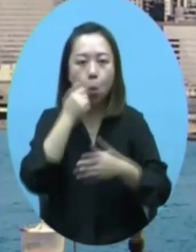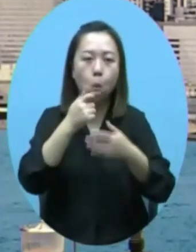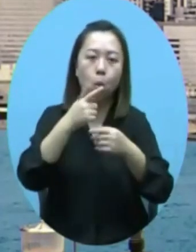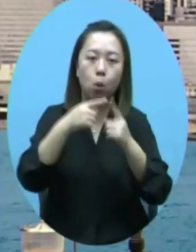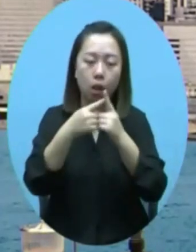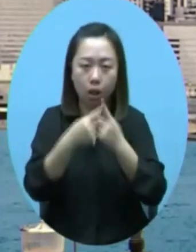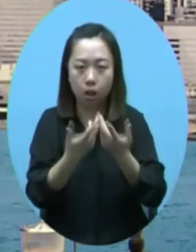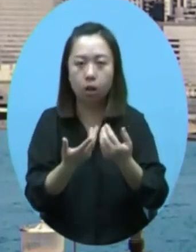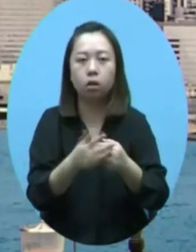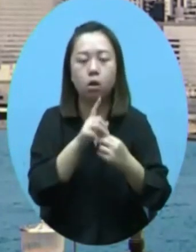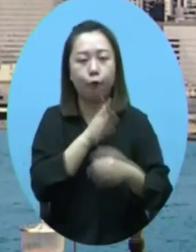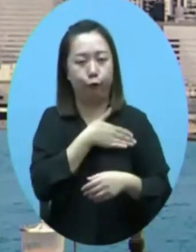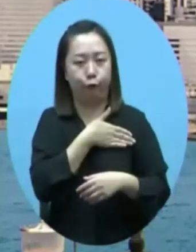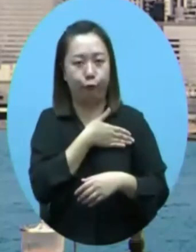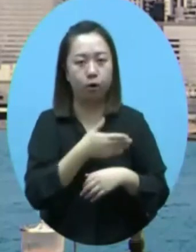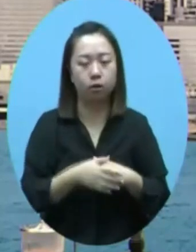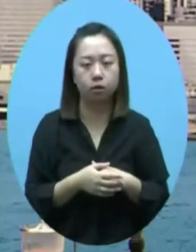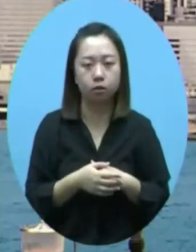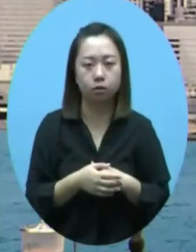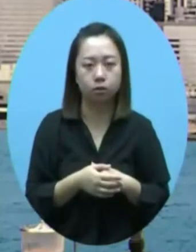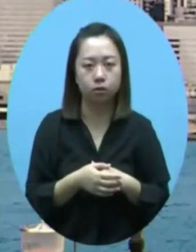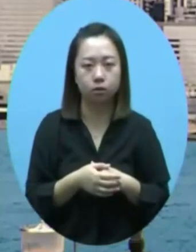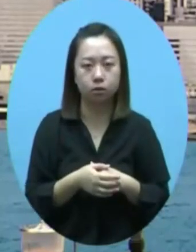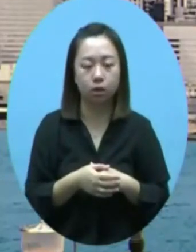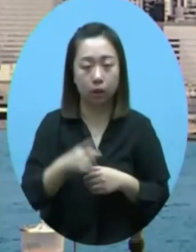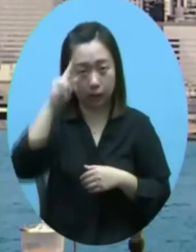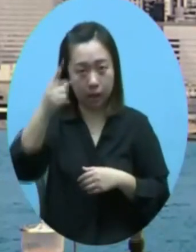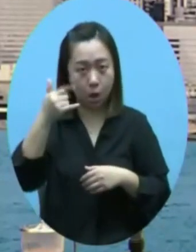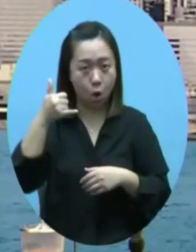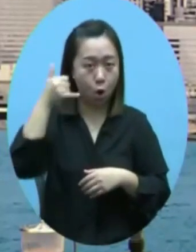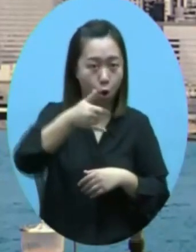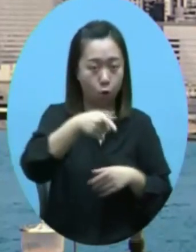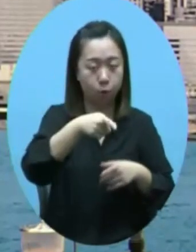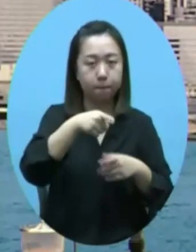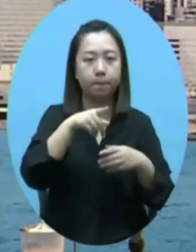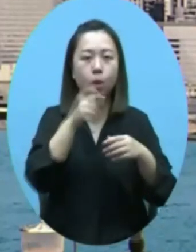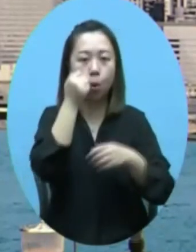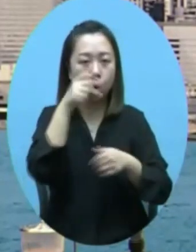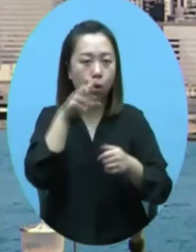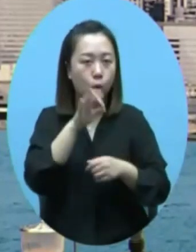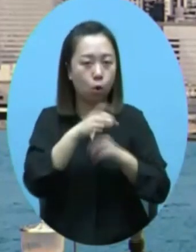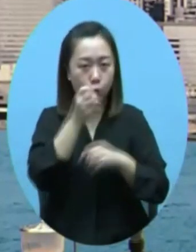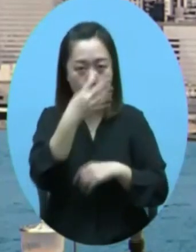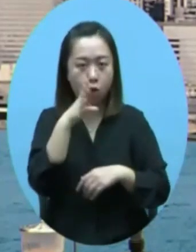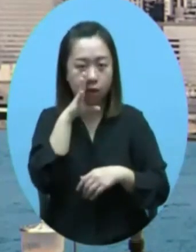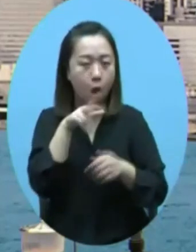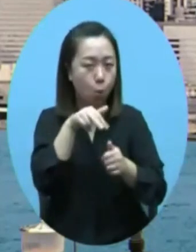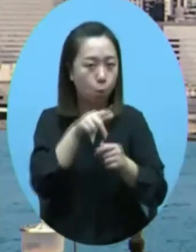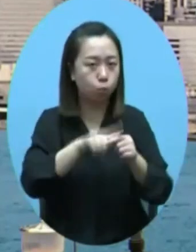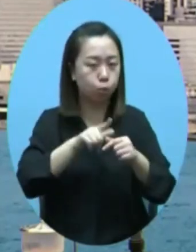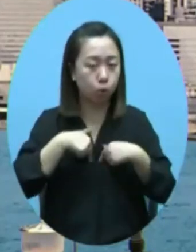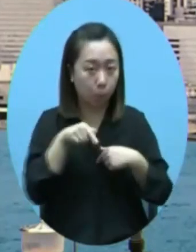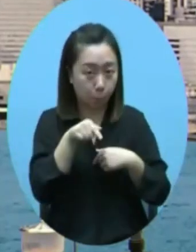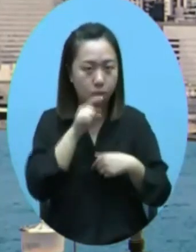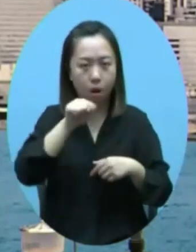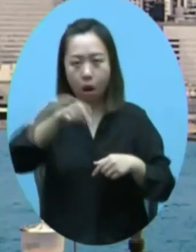called the care home in Chiwon-san, and there are staff there too. When we move residents out